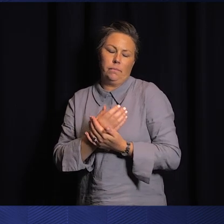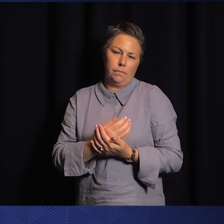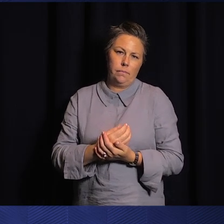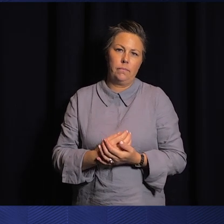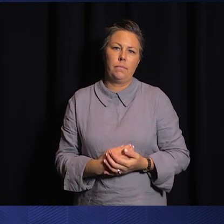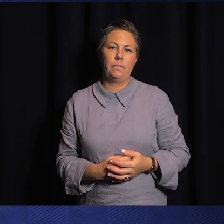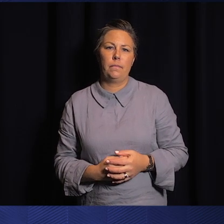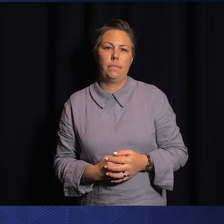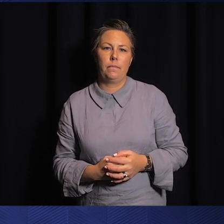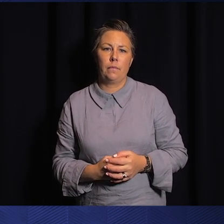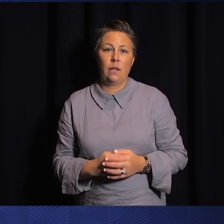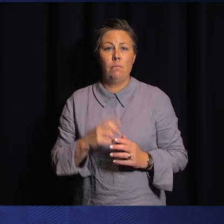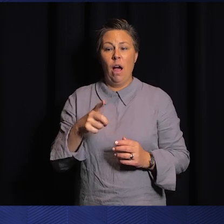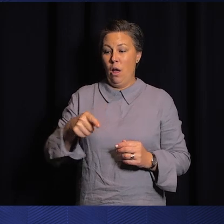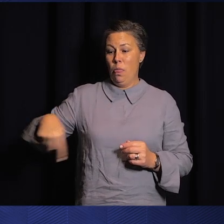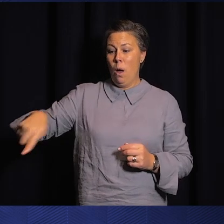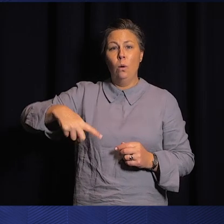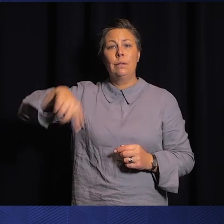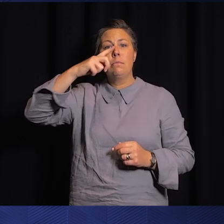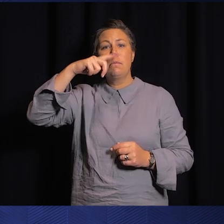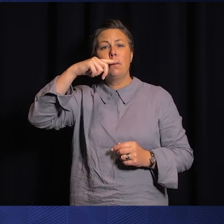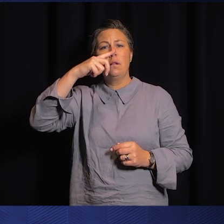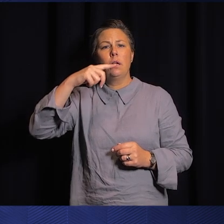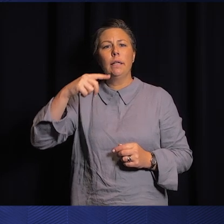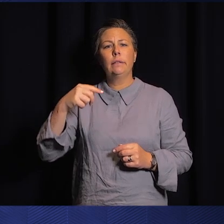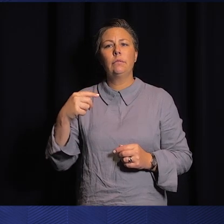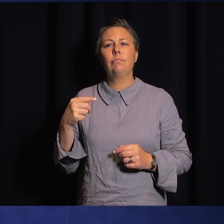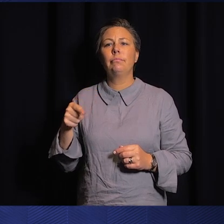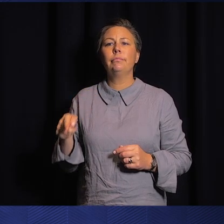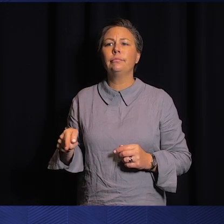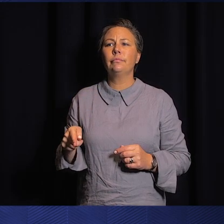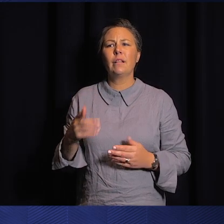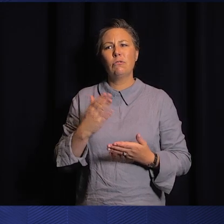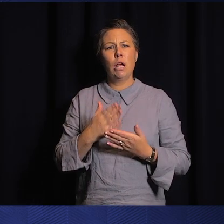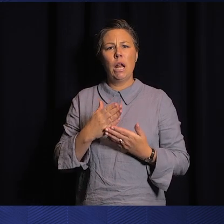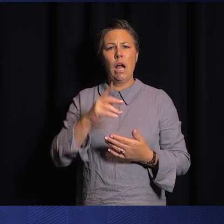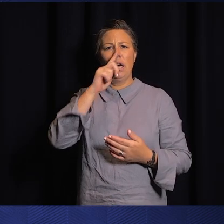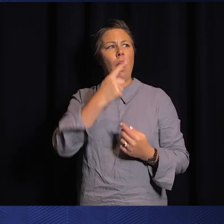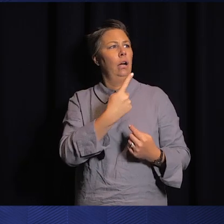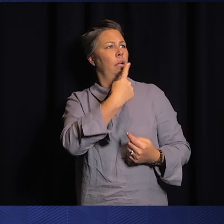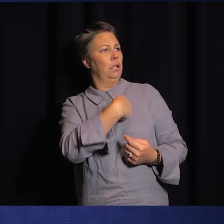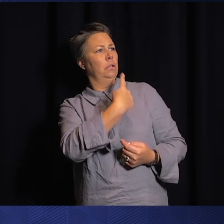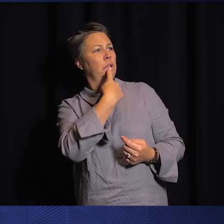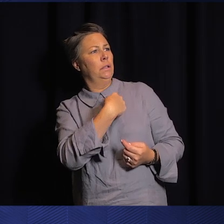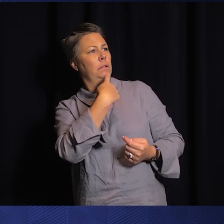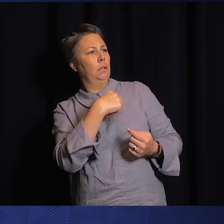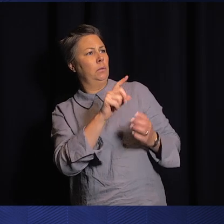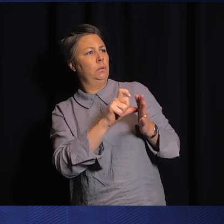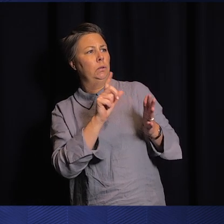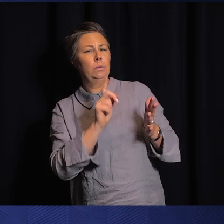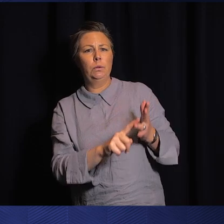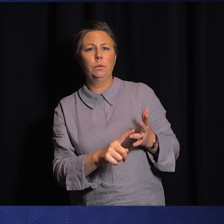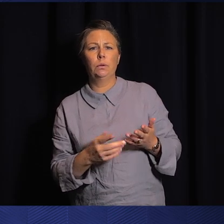these people, internally displaced persons, are not passive objects, not only because they're different from each other, but